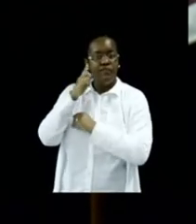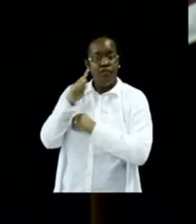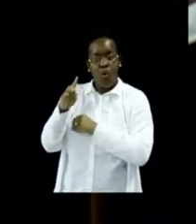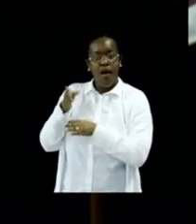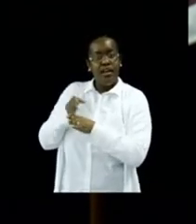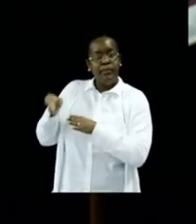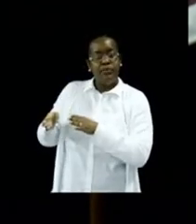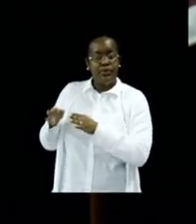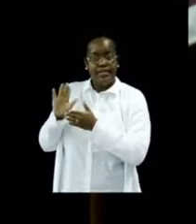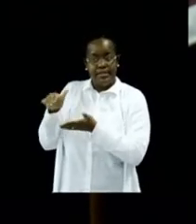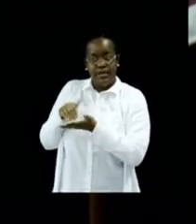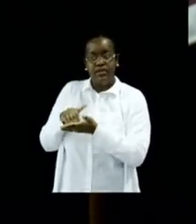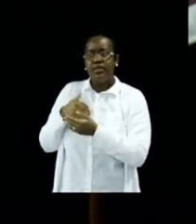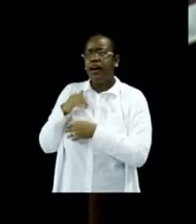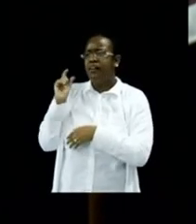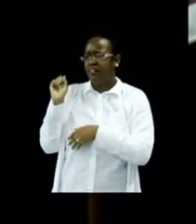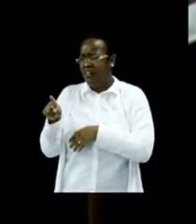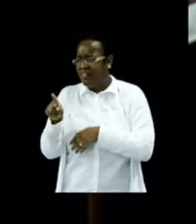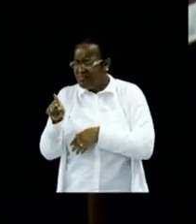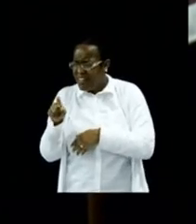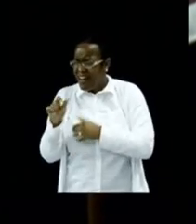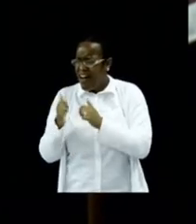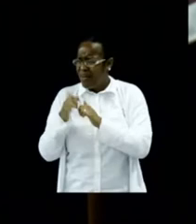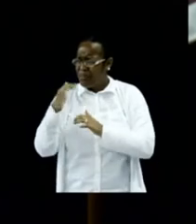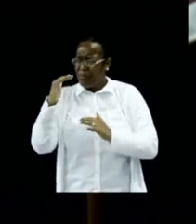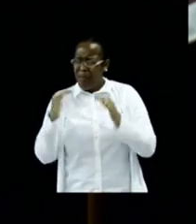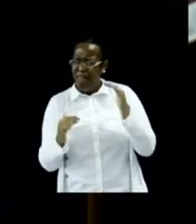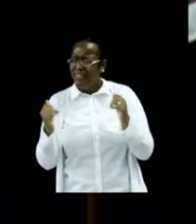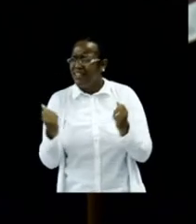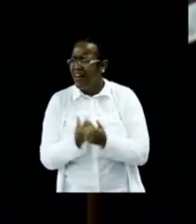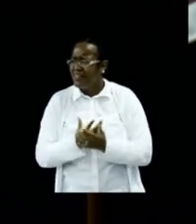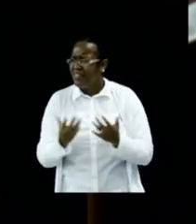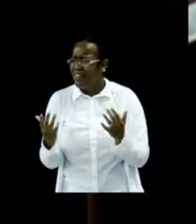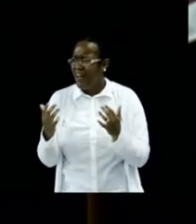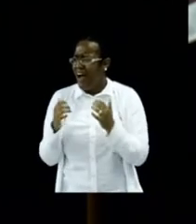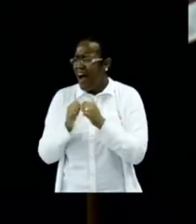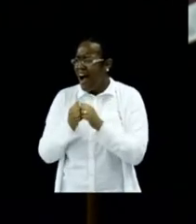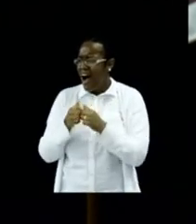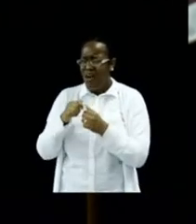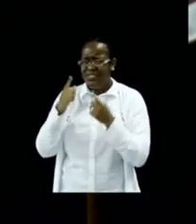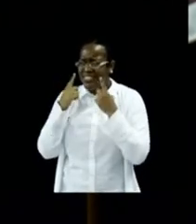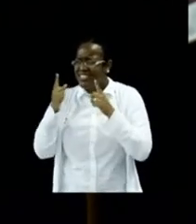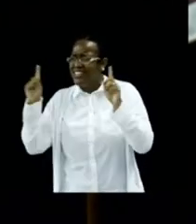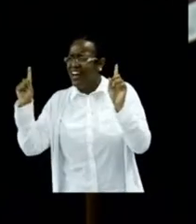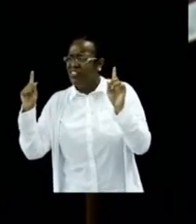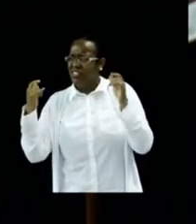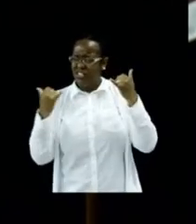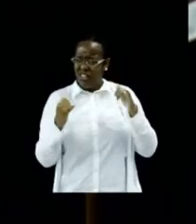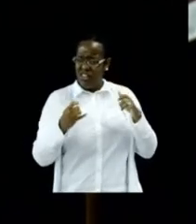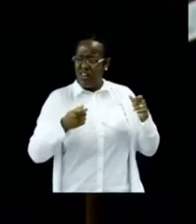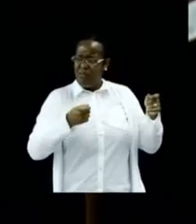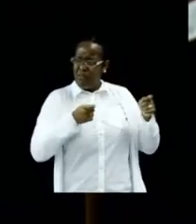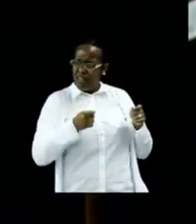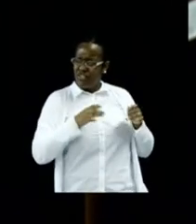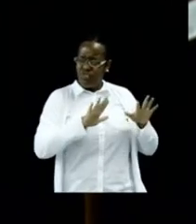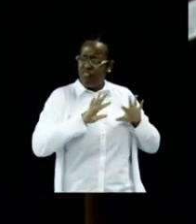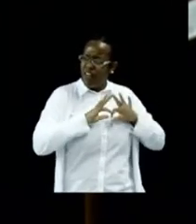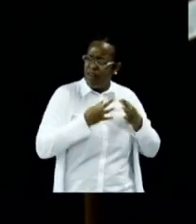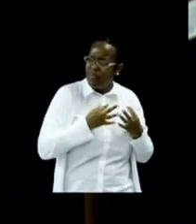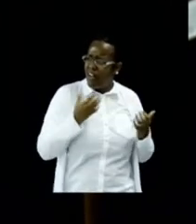neighborhood centers, and I asked her, how do you balance all of this? How do you become successful and you still manage to have a